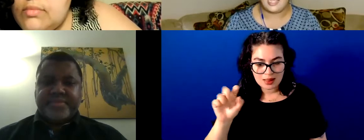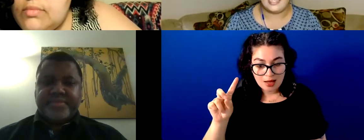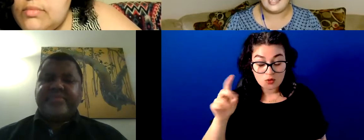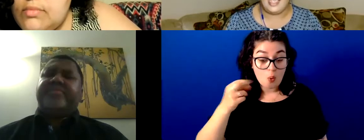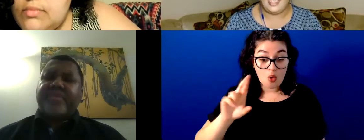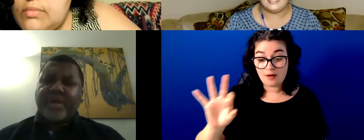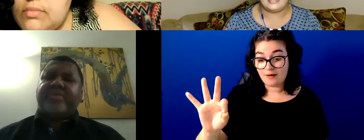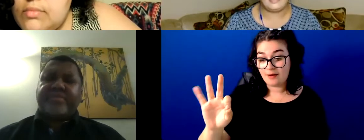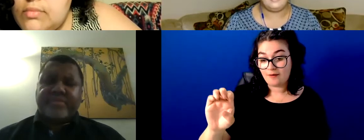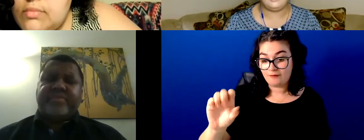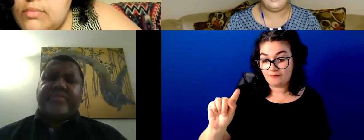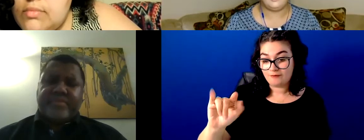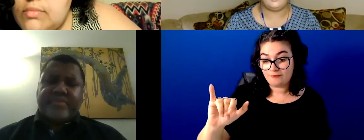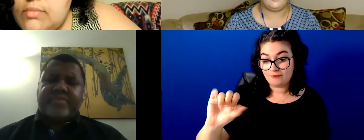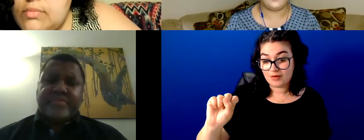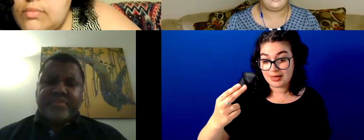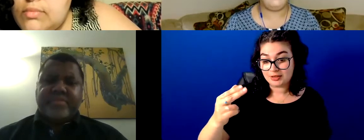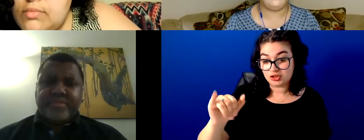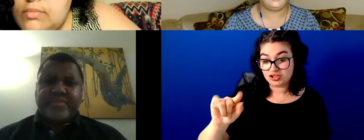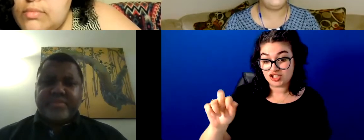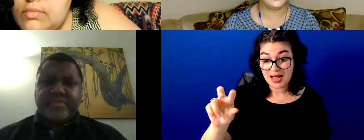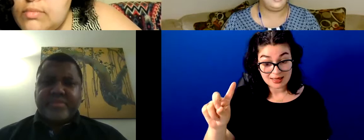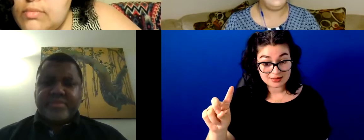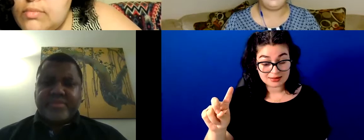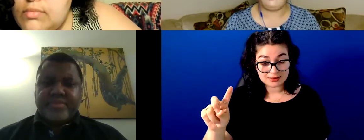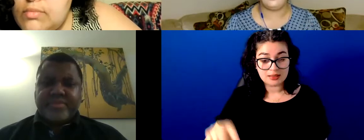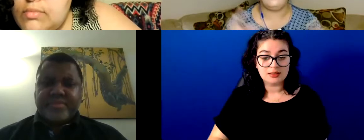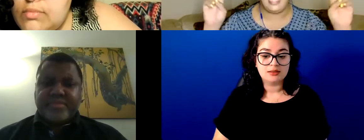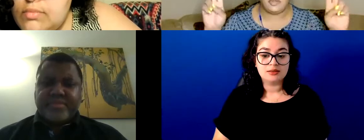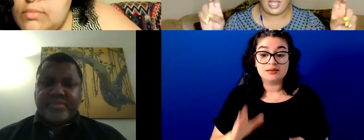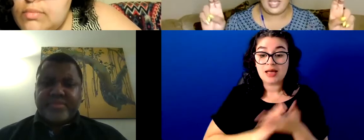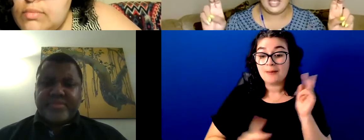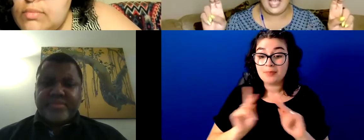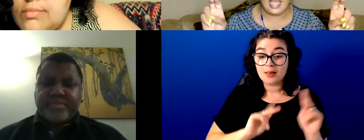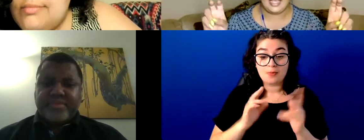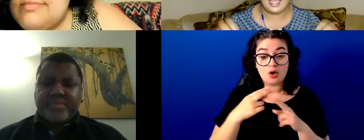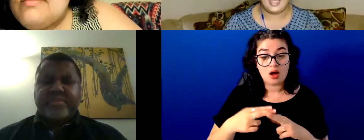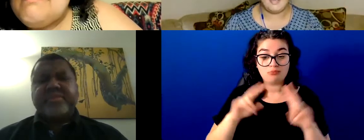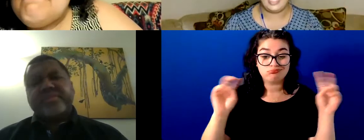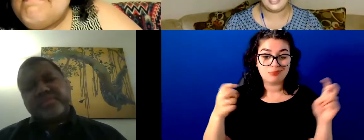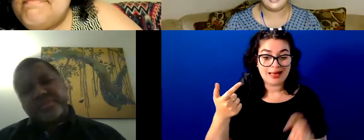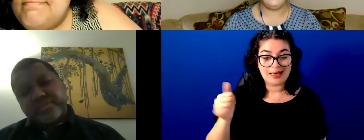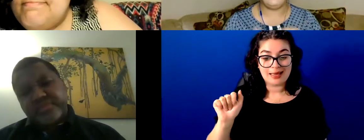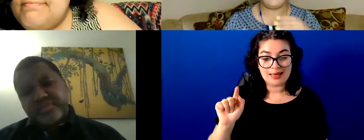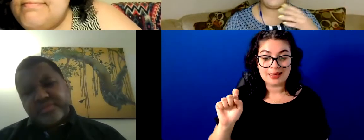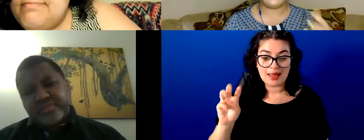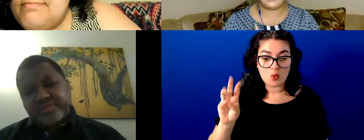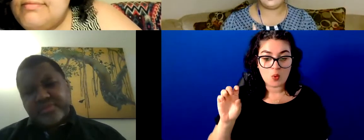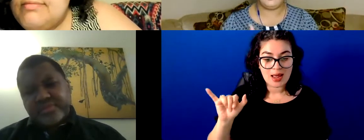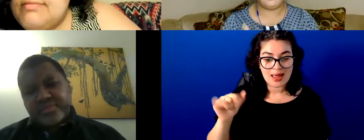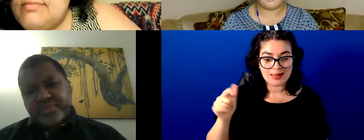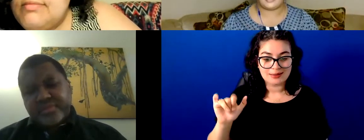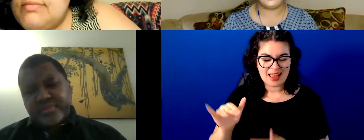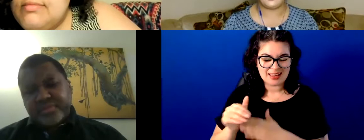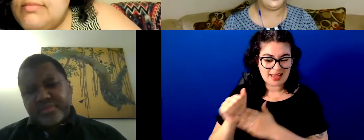fetishized. And sometimes it's people, or they call, I've been called the gateway gay, because before my transition, before